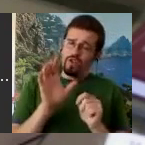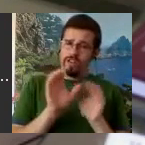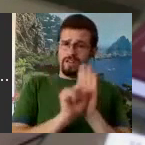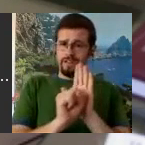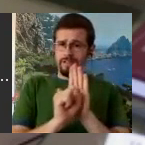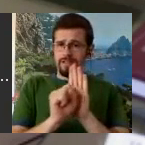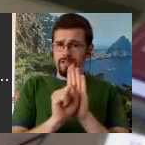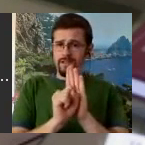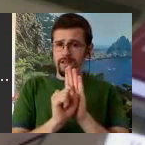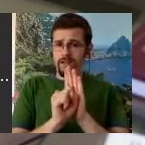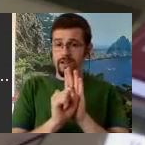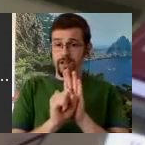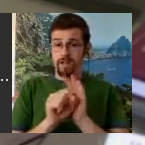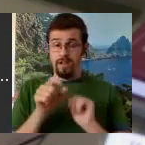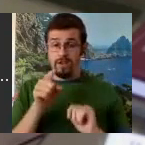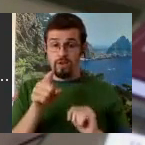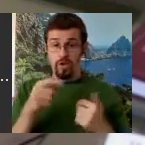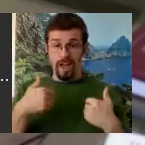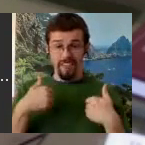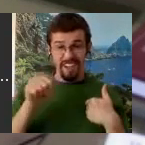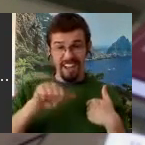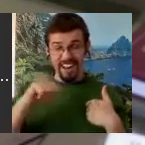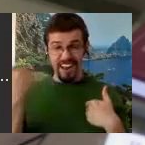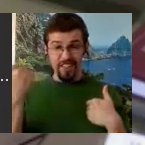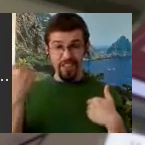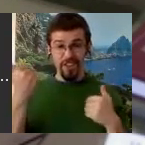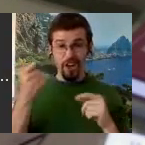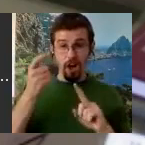achieved another automated way to fix this?